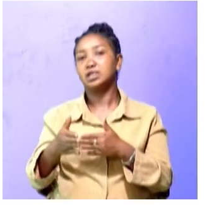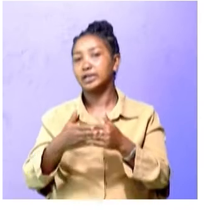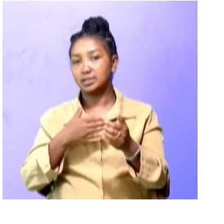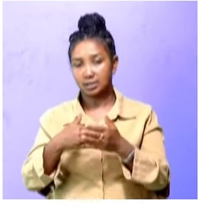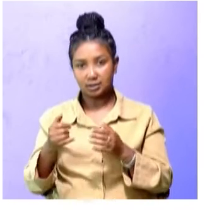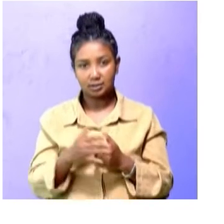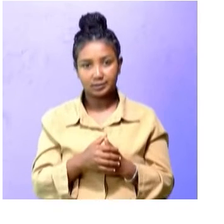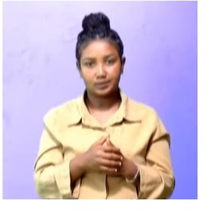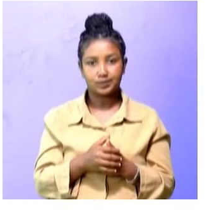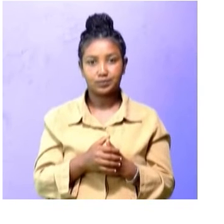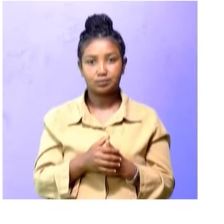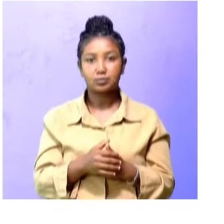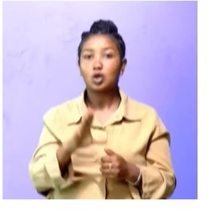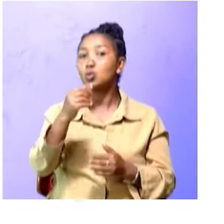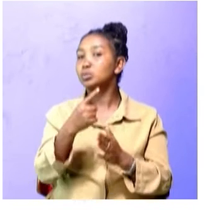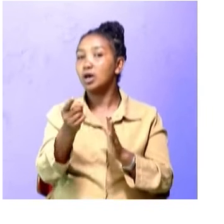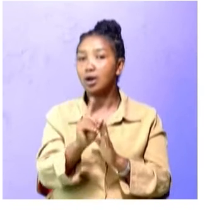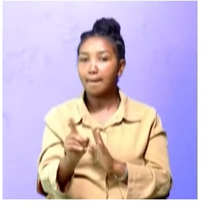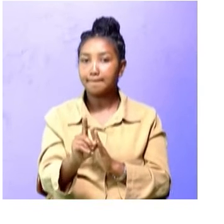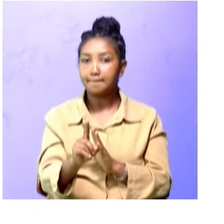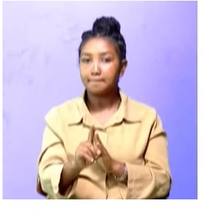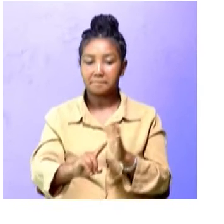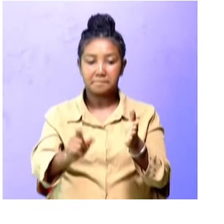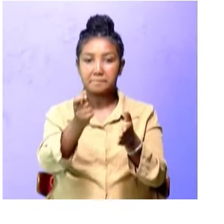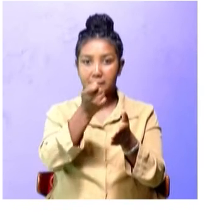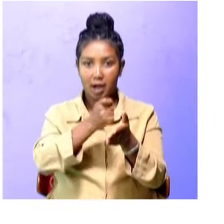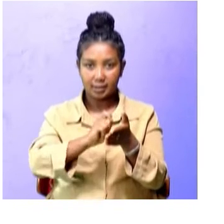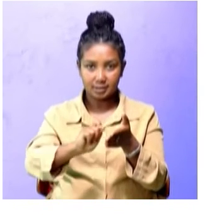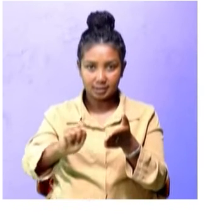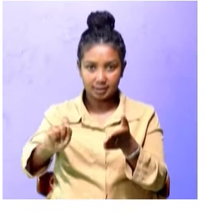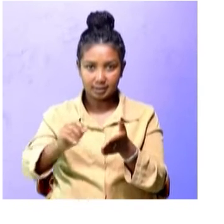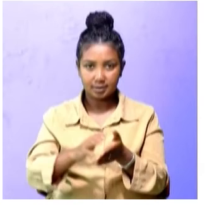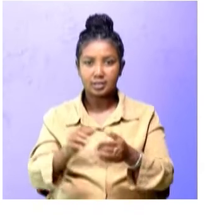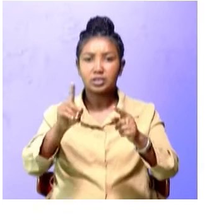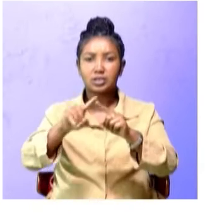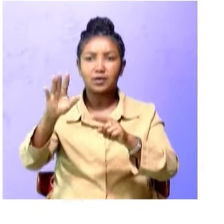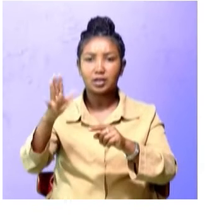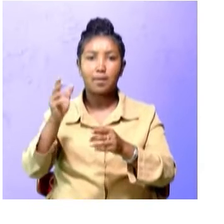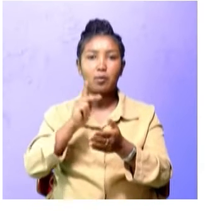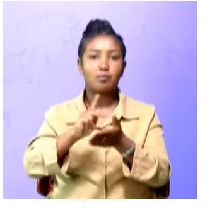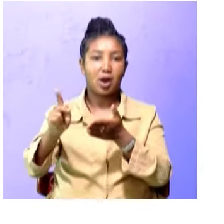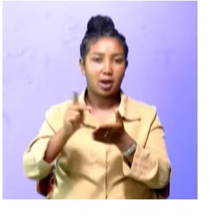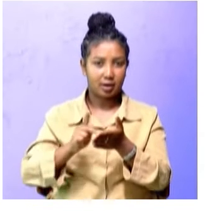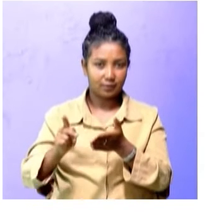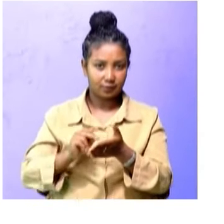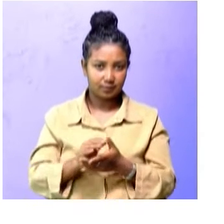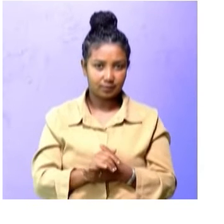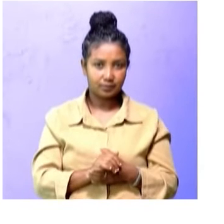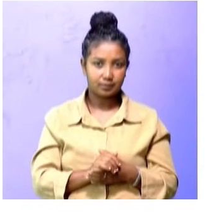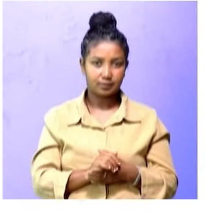easily. Yes? Not only that. Write different types of paragraphs.